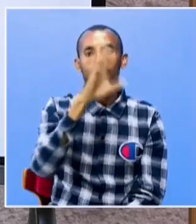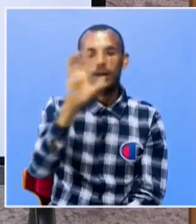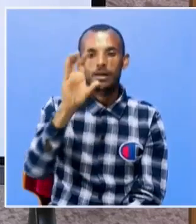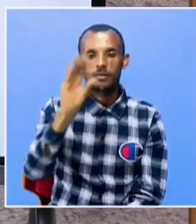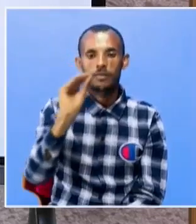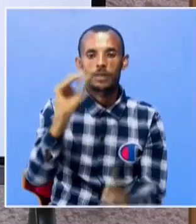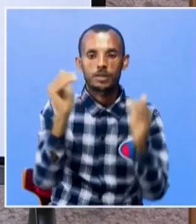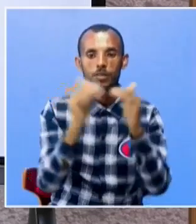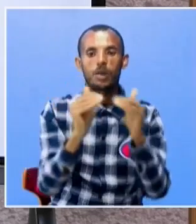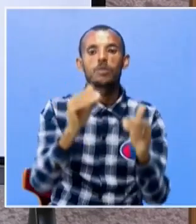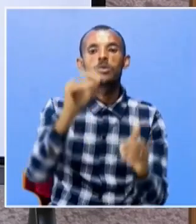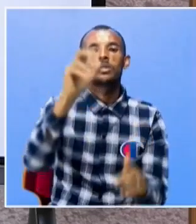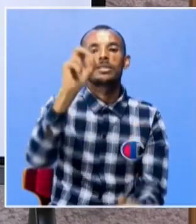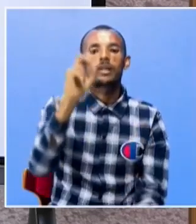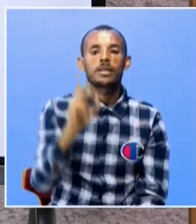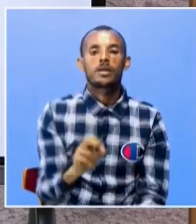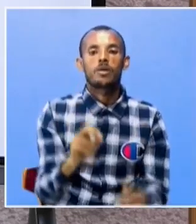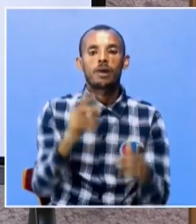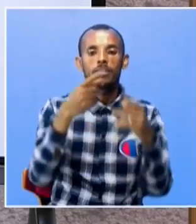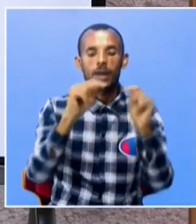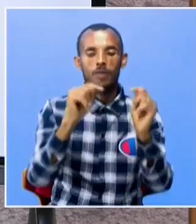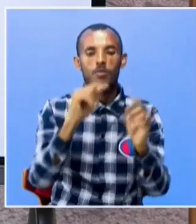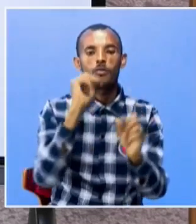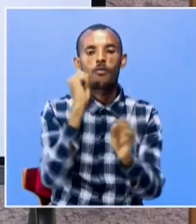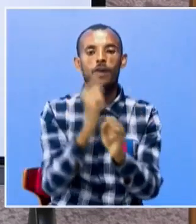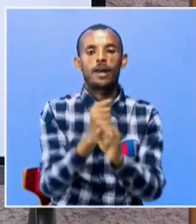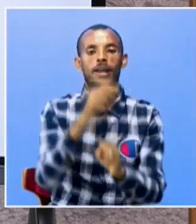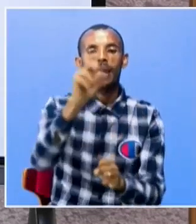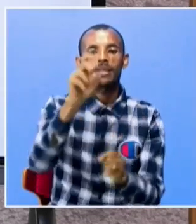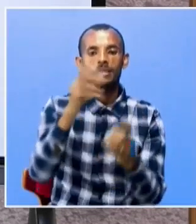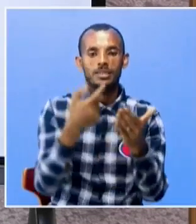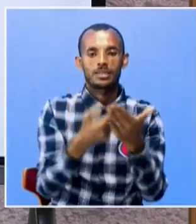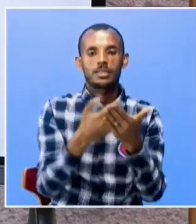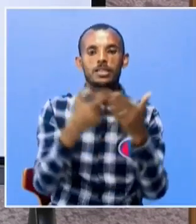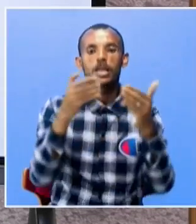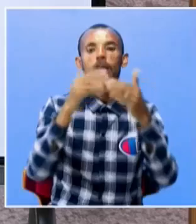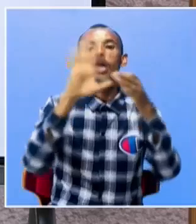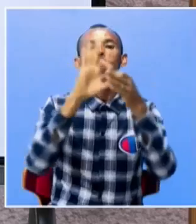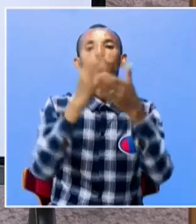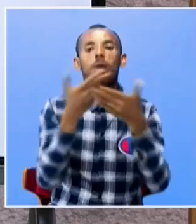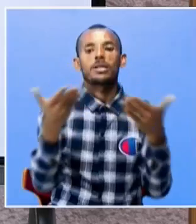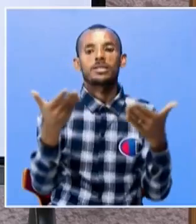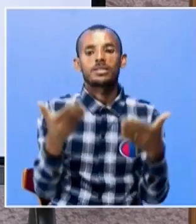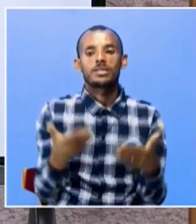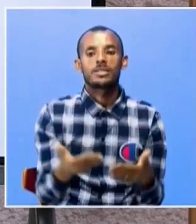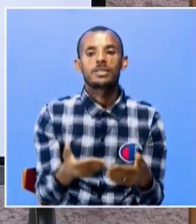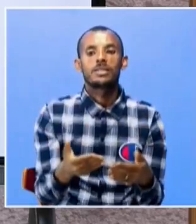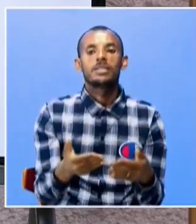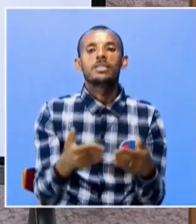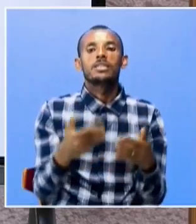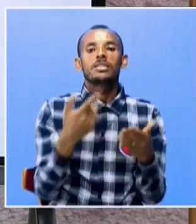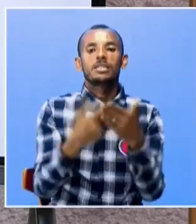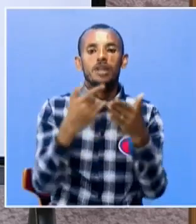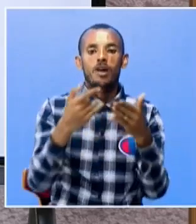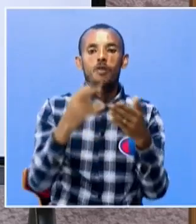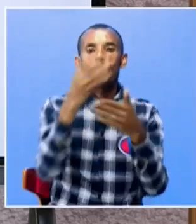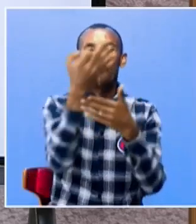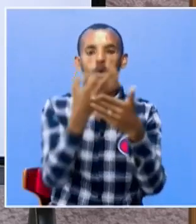is 30, so we can try to find x using this equation. Or using the formula,